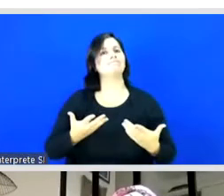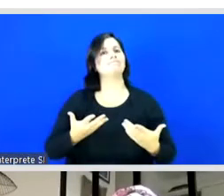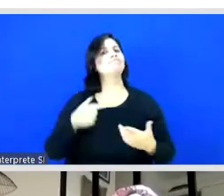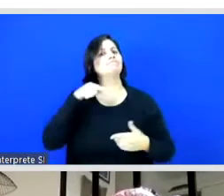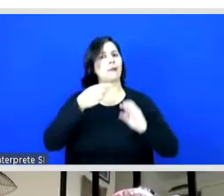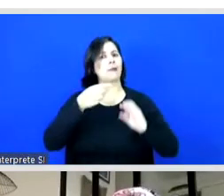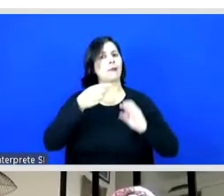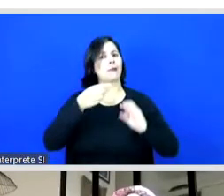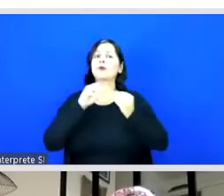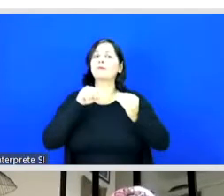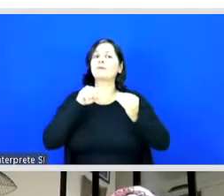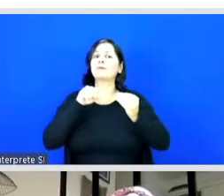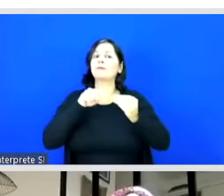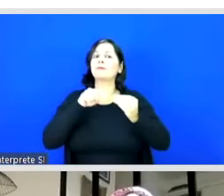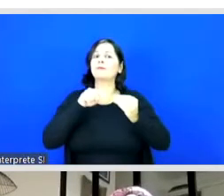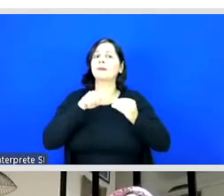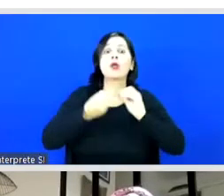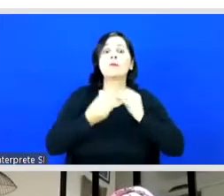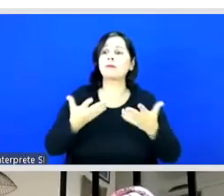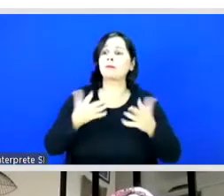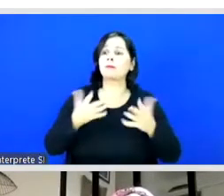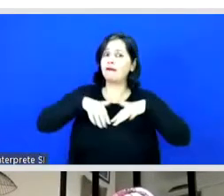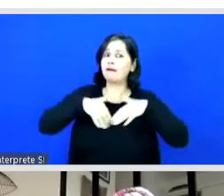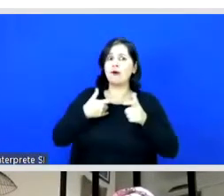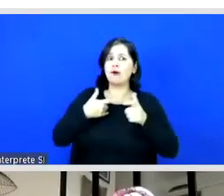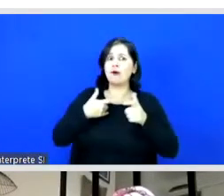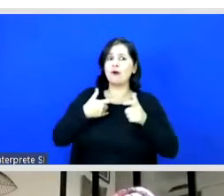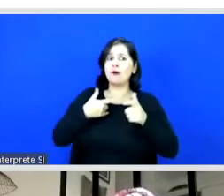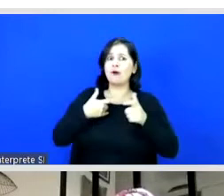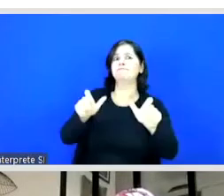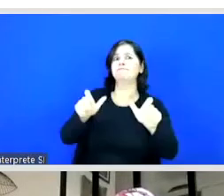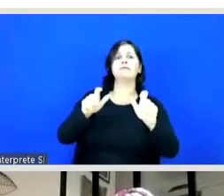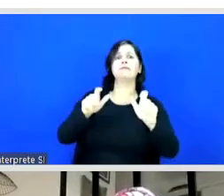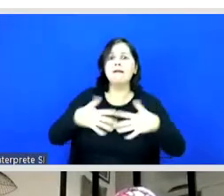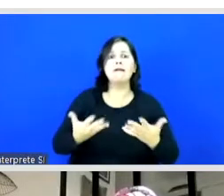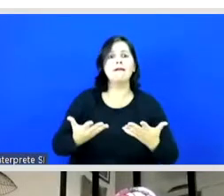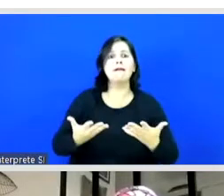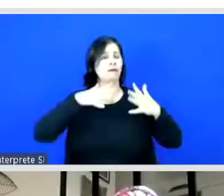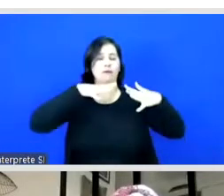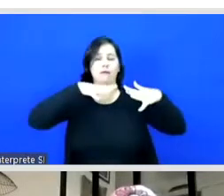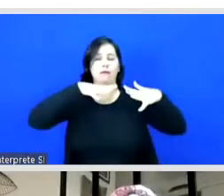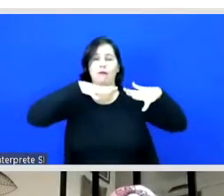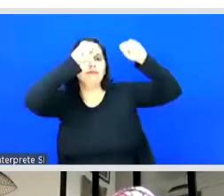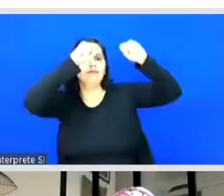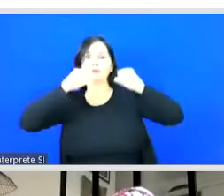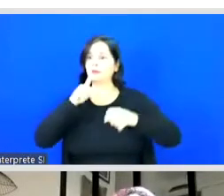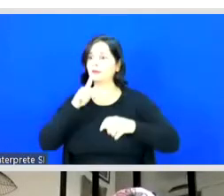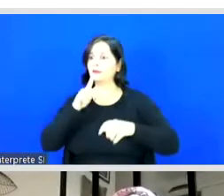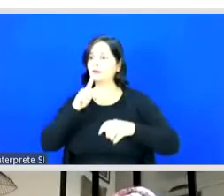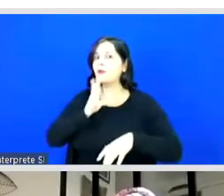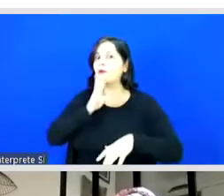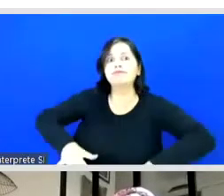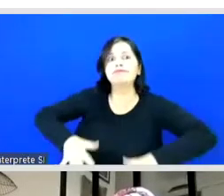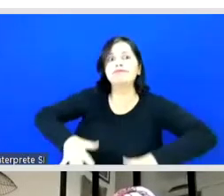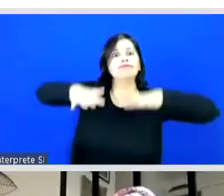social life of peoples. And that's why the women found themselves in a most vulnerable place. I am coming from